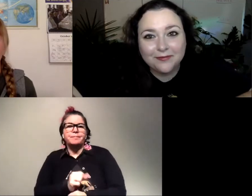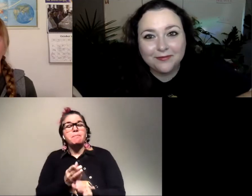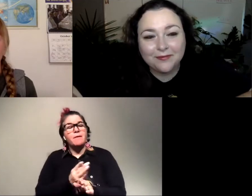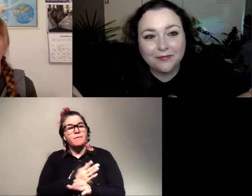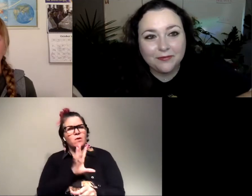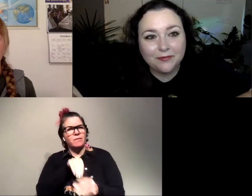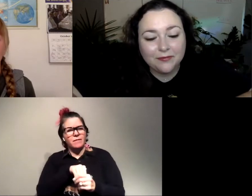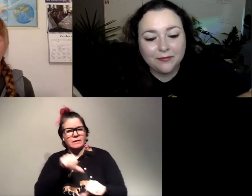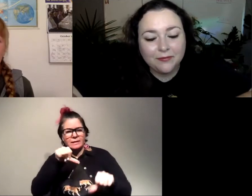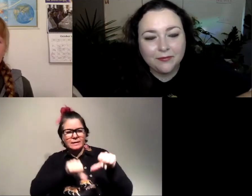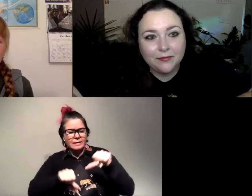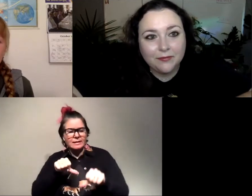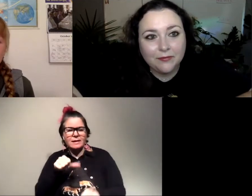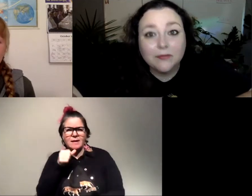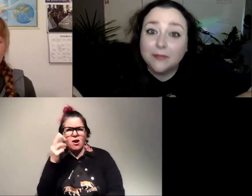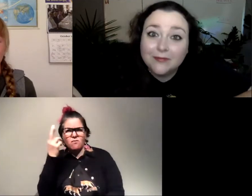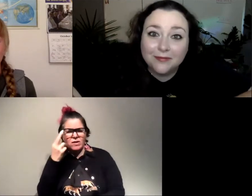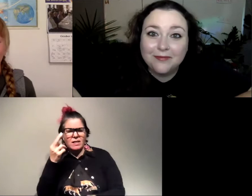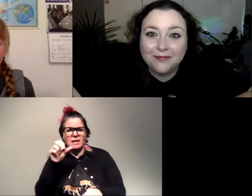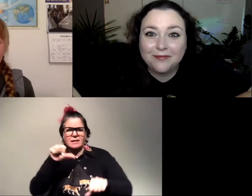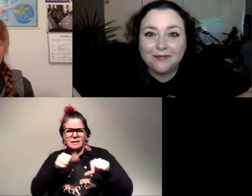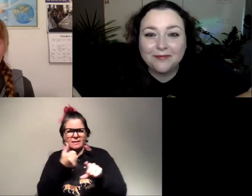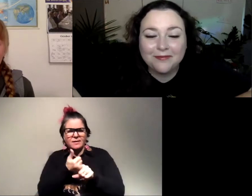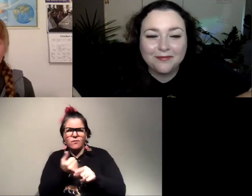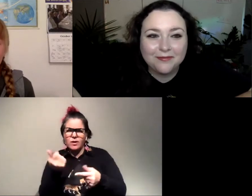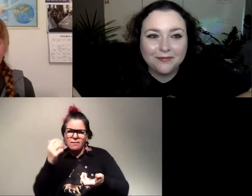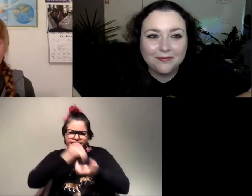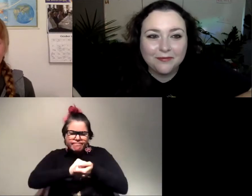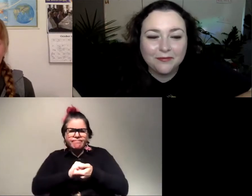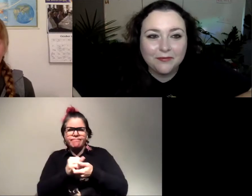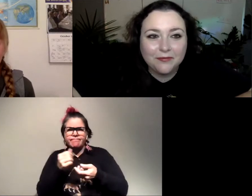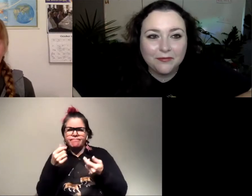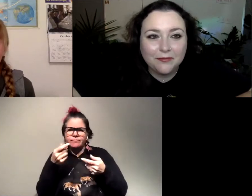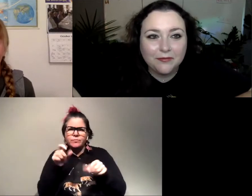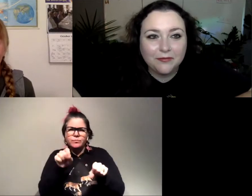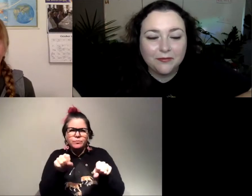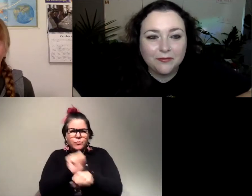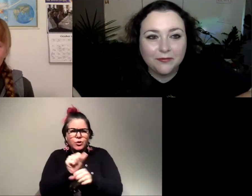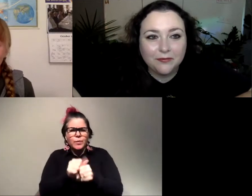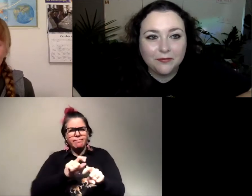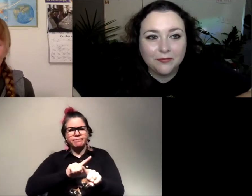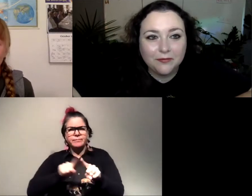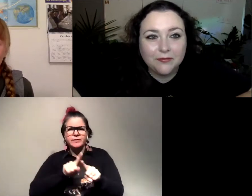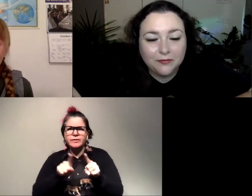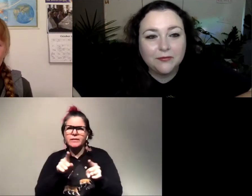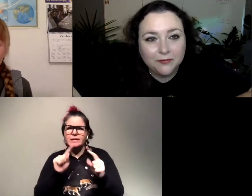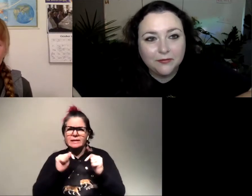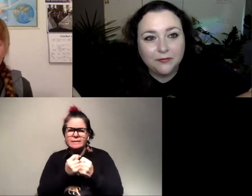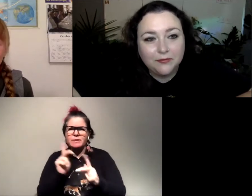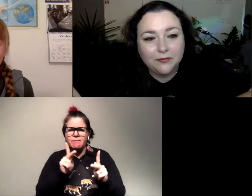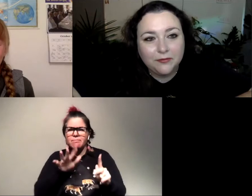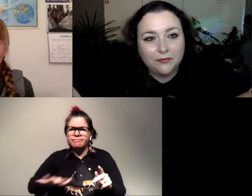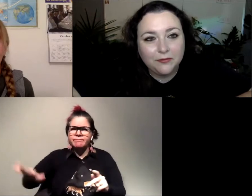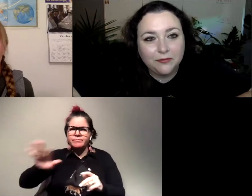I never realized how collaborative science could be. And that's been a huge factor for me, getting to work with awesome teams of people from around the